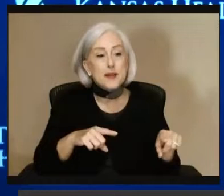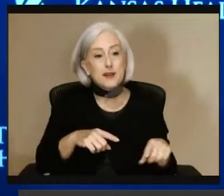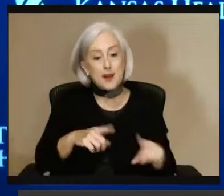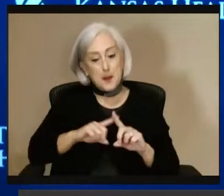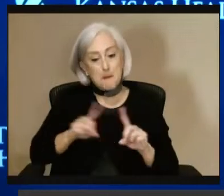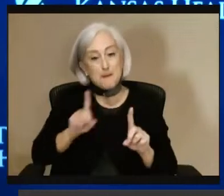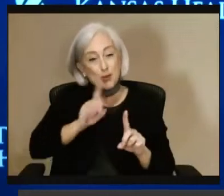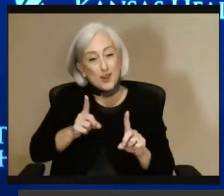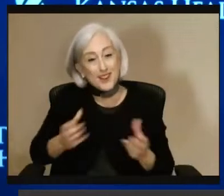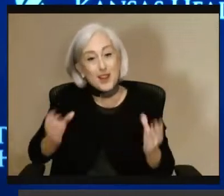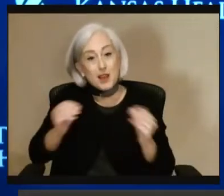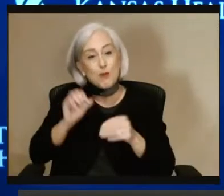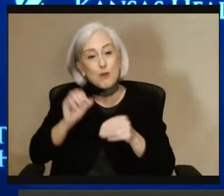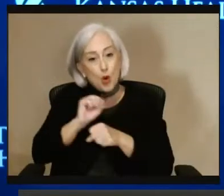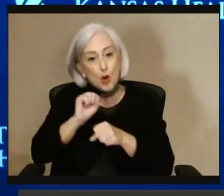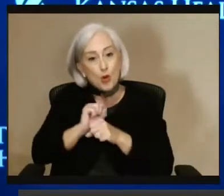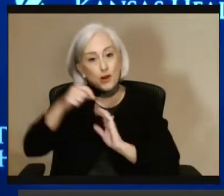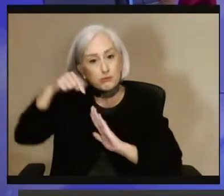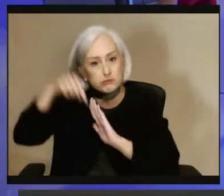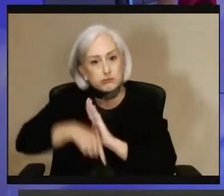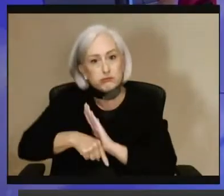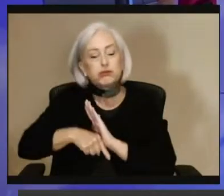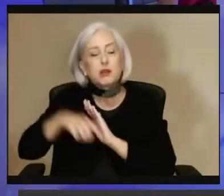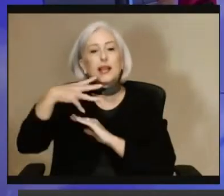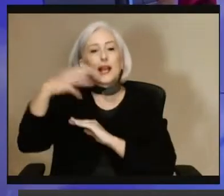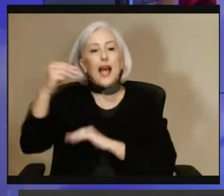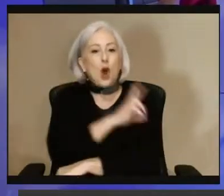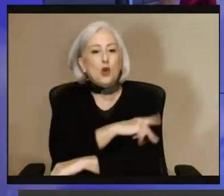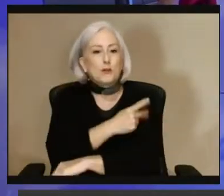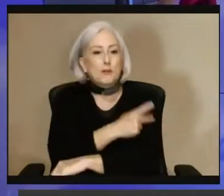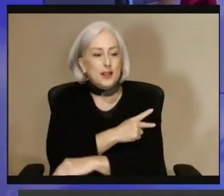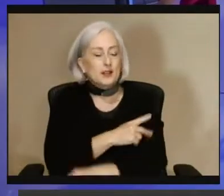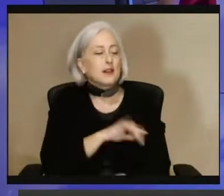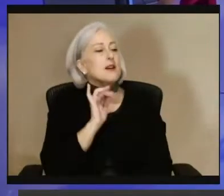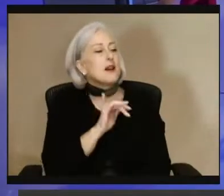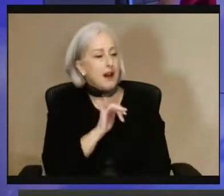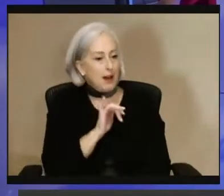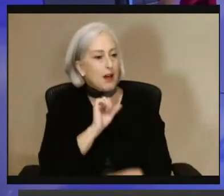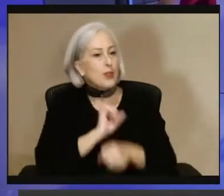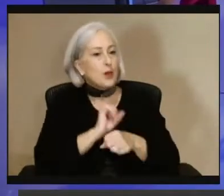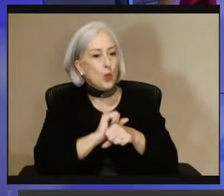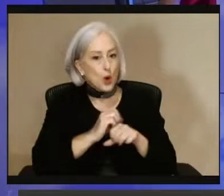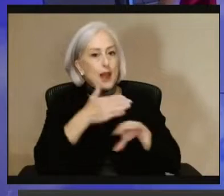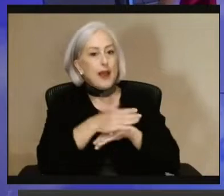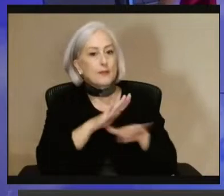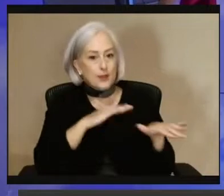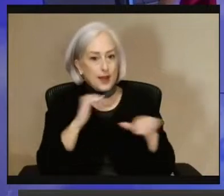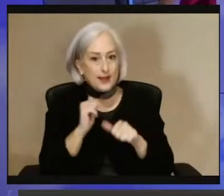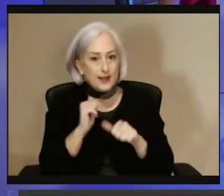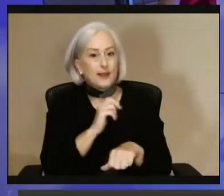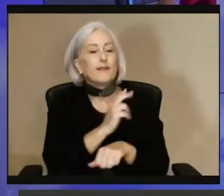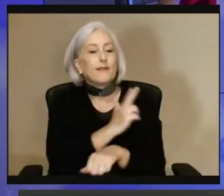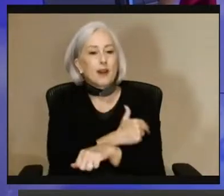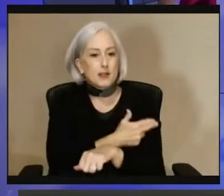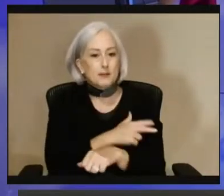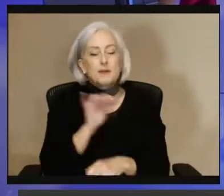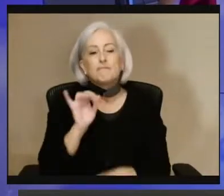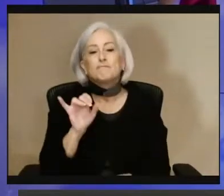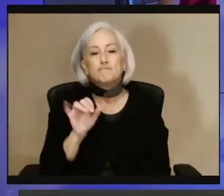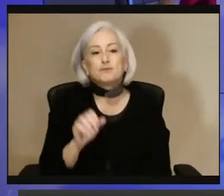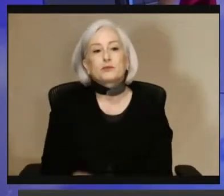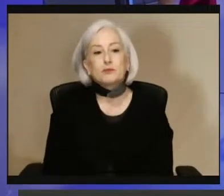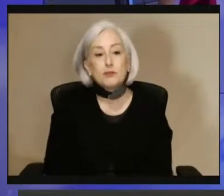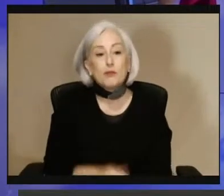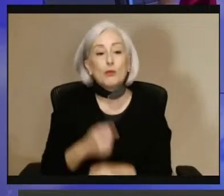and continual, persistent basis. The work afterwards, after they leave you. Absolutely. Such an important conversation. I want to take a quick break because we're going to turn